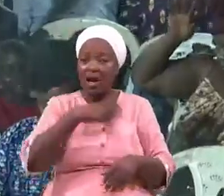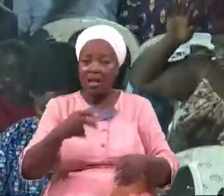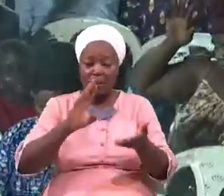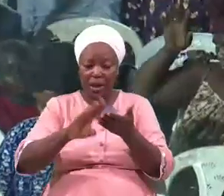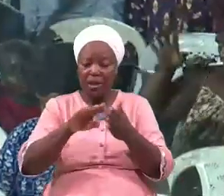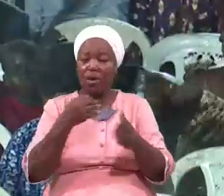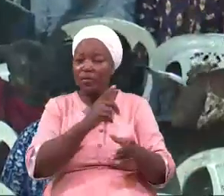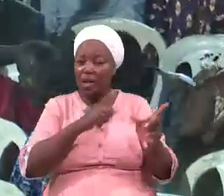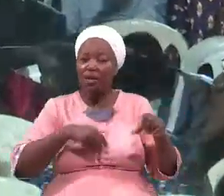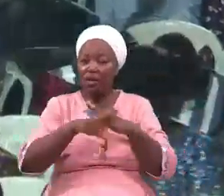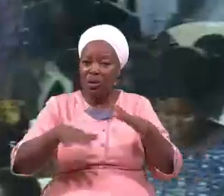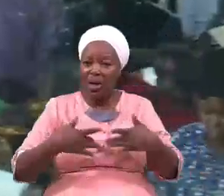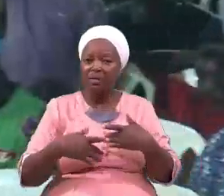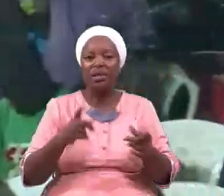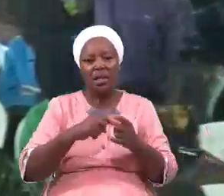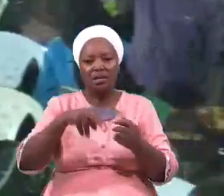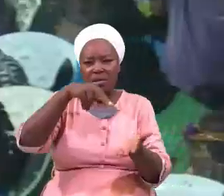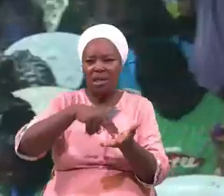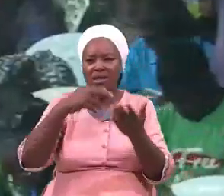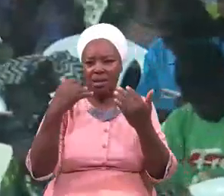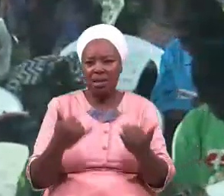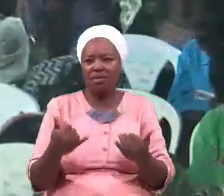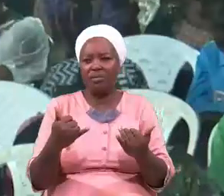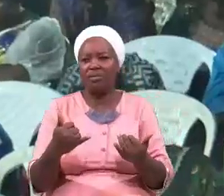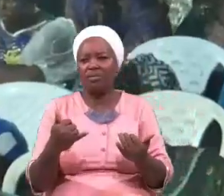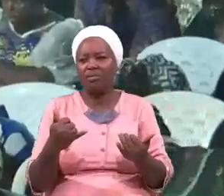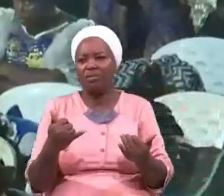your life? Rise up now.